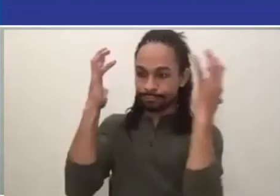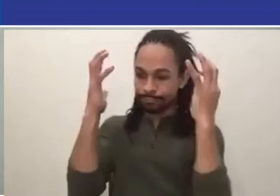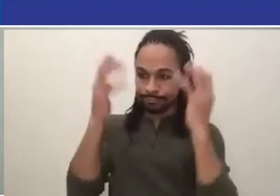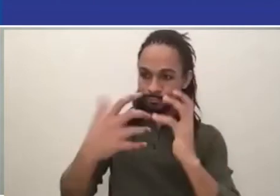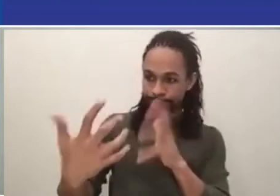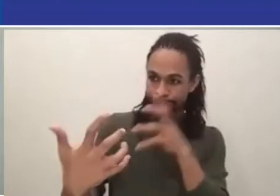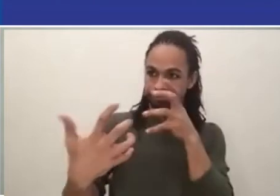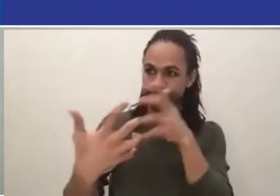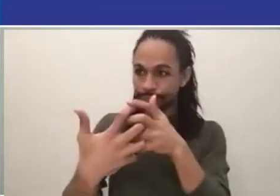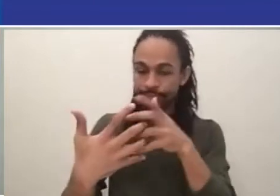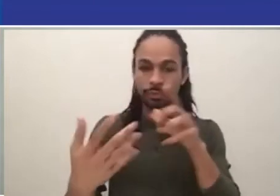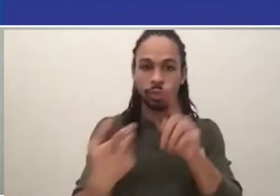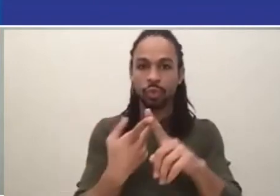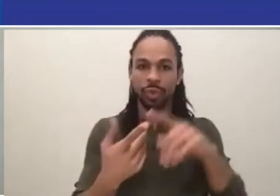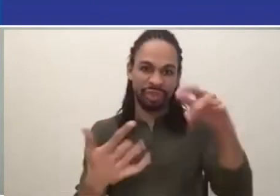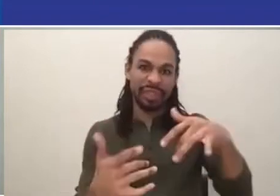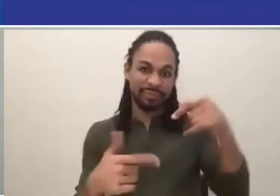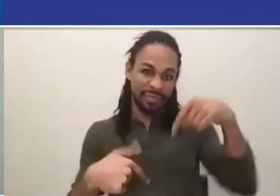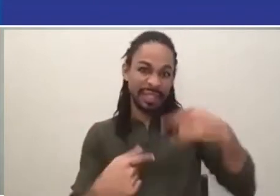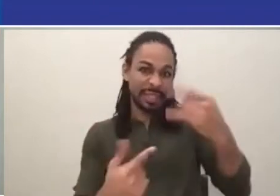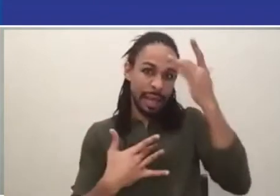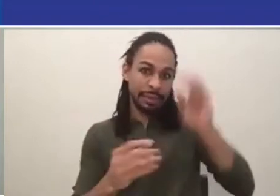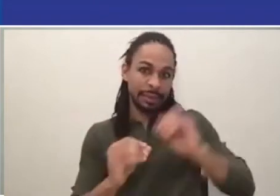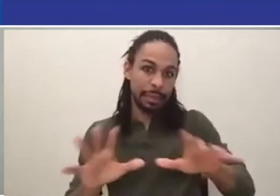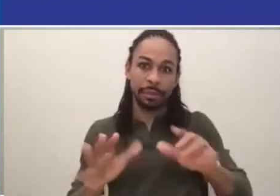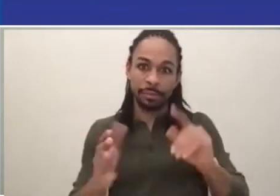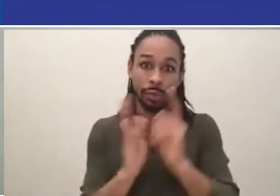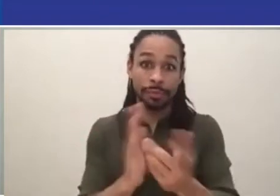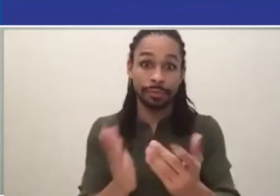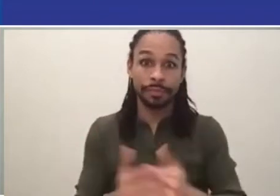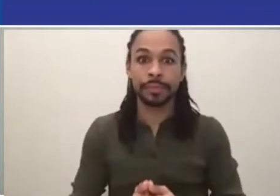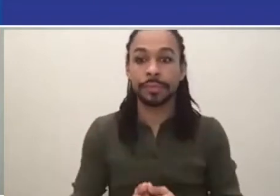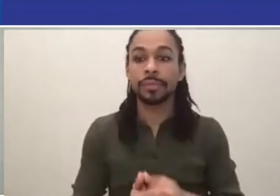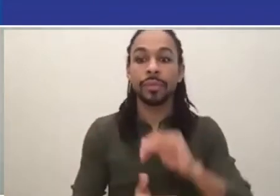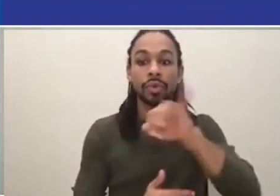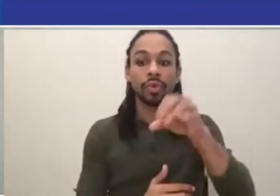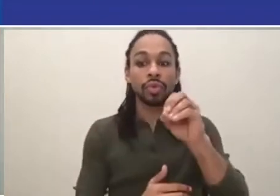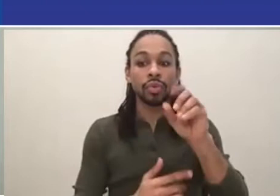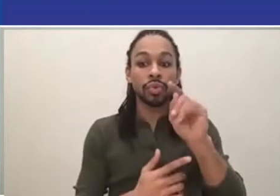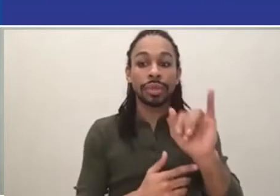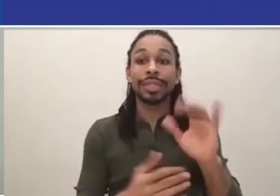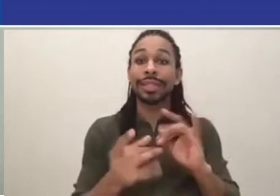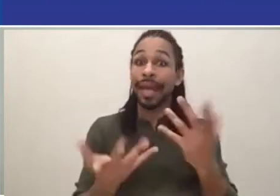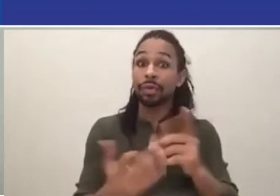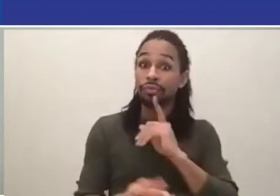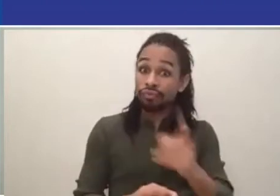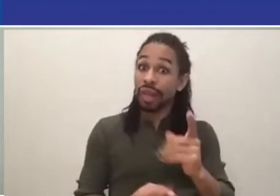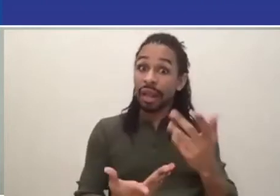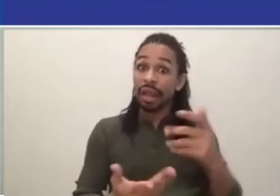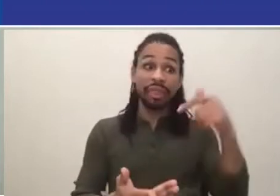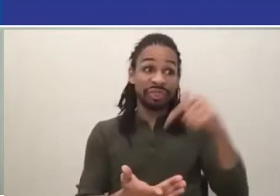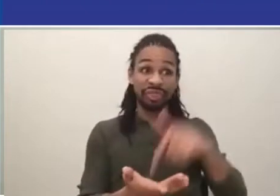Well, I think it's really shown us how adaptable social dance can be.